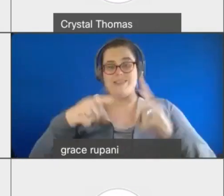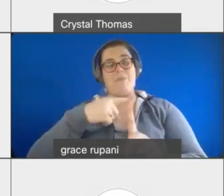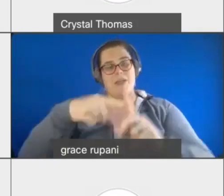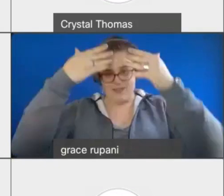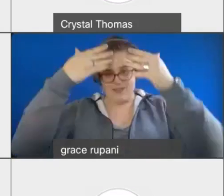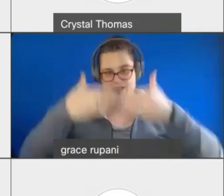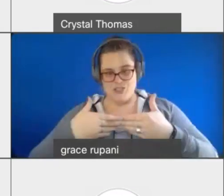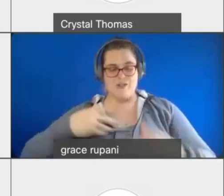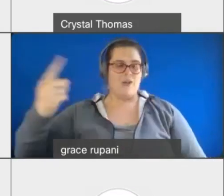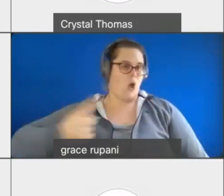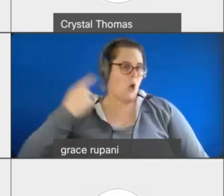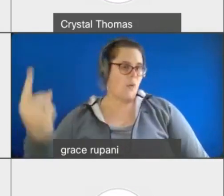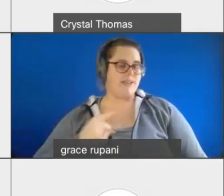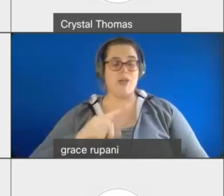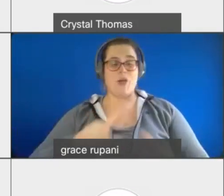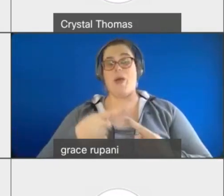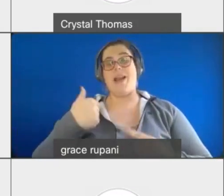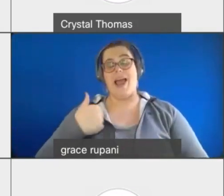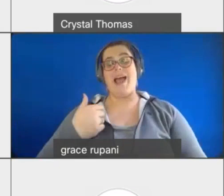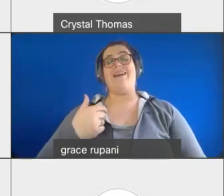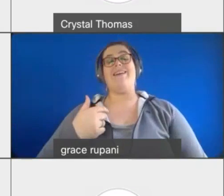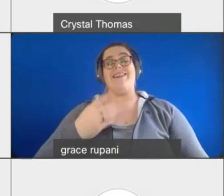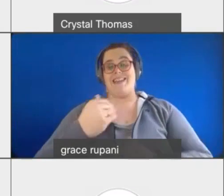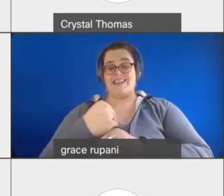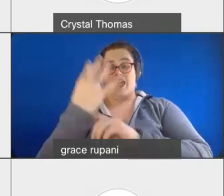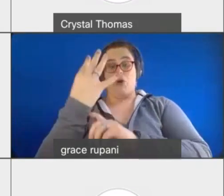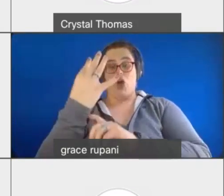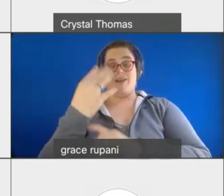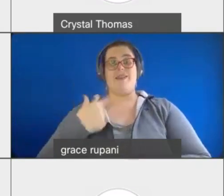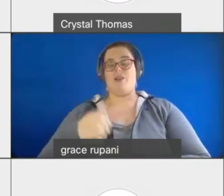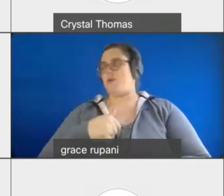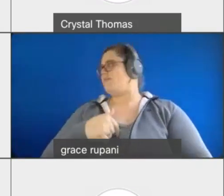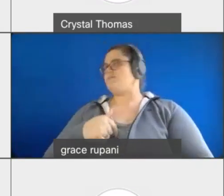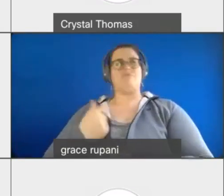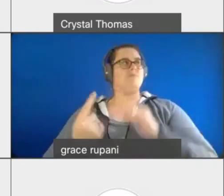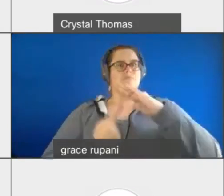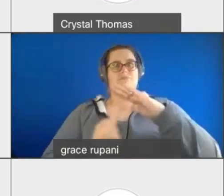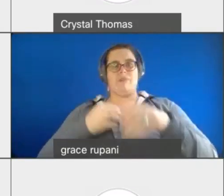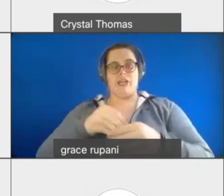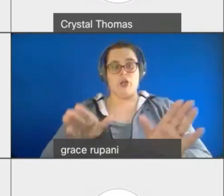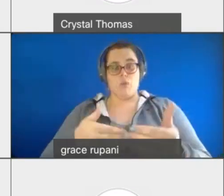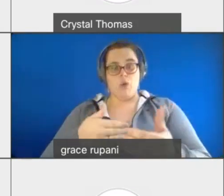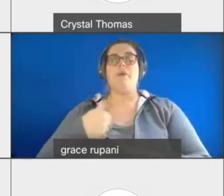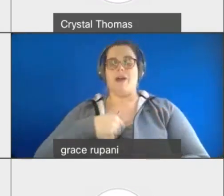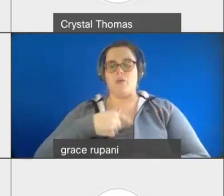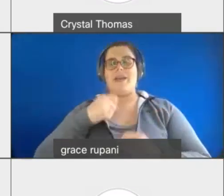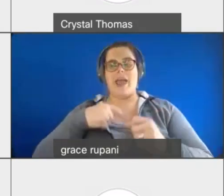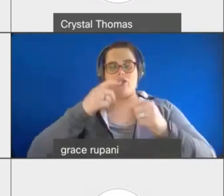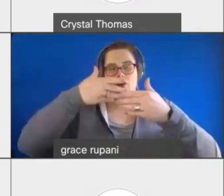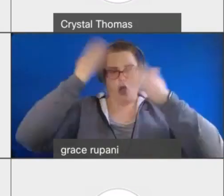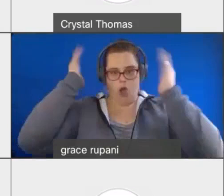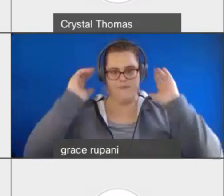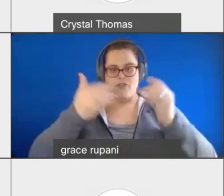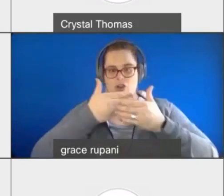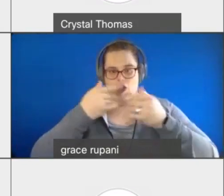when I came on, I had to decide to take it off because if we're in a room by ourselves, we can do that. And what we're doing is really practicing with